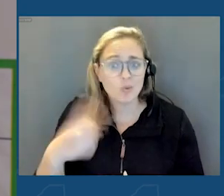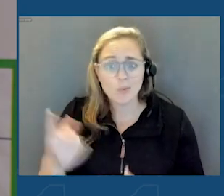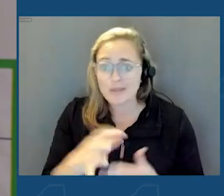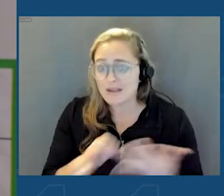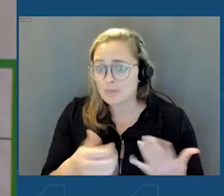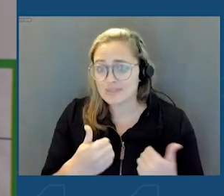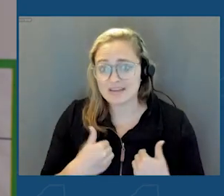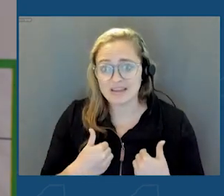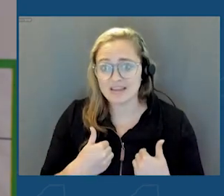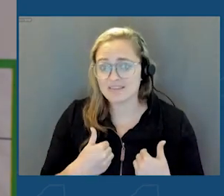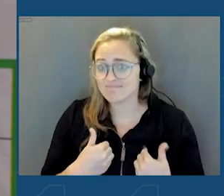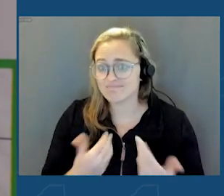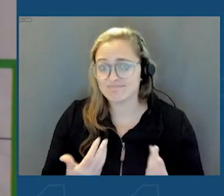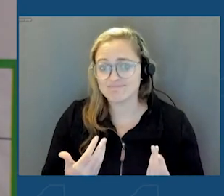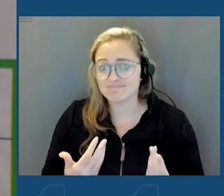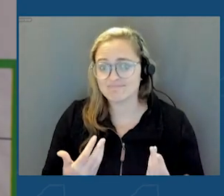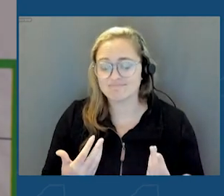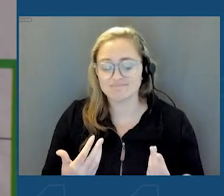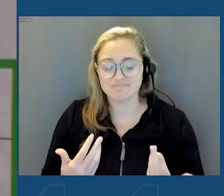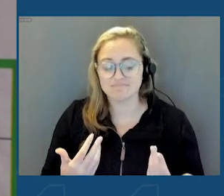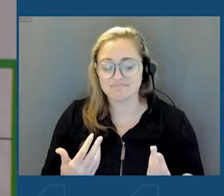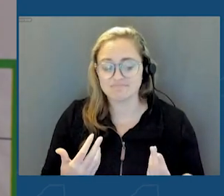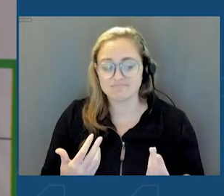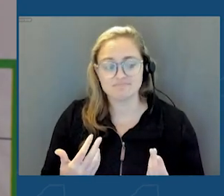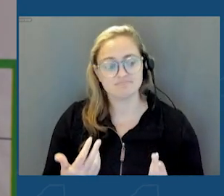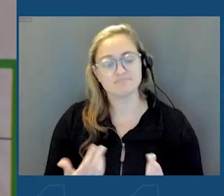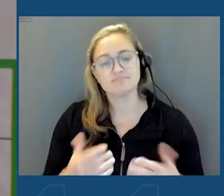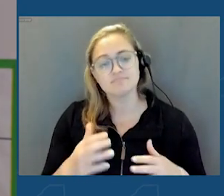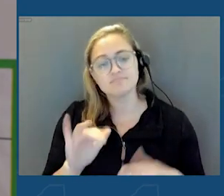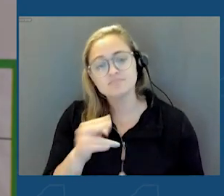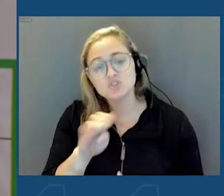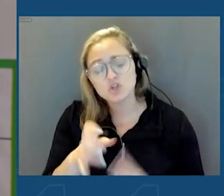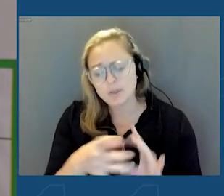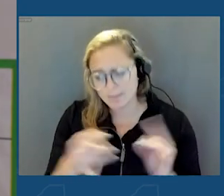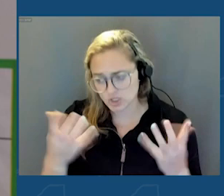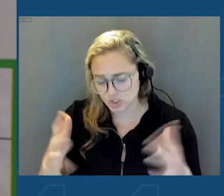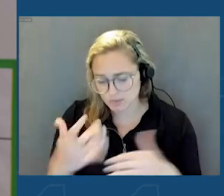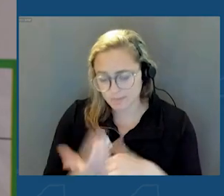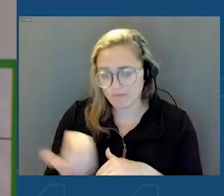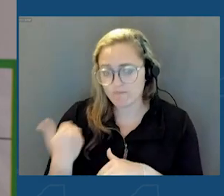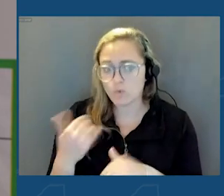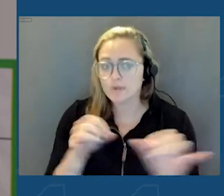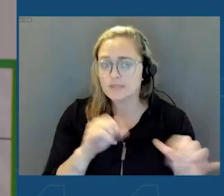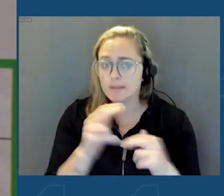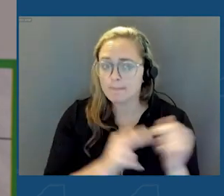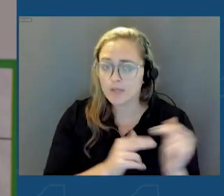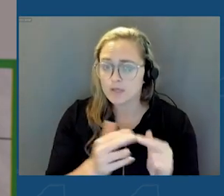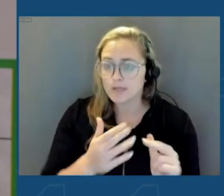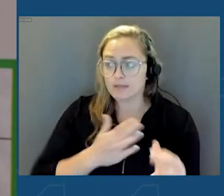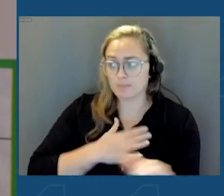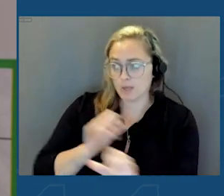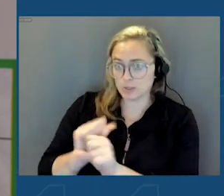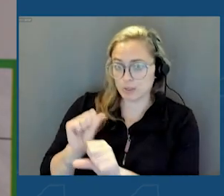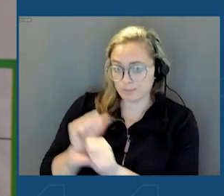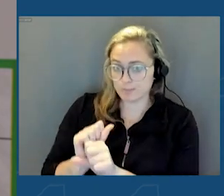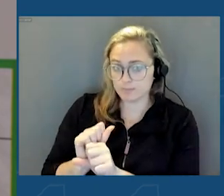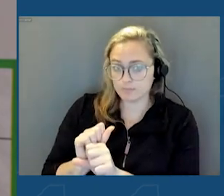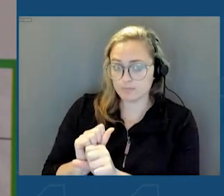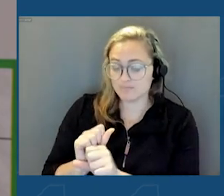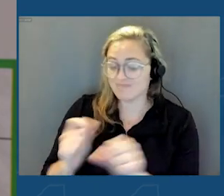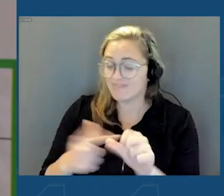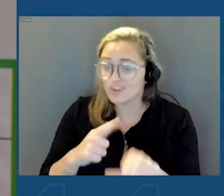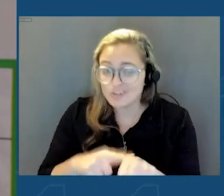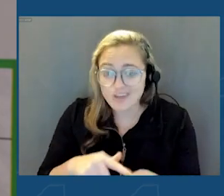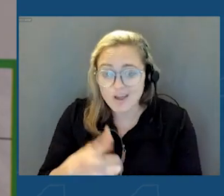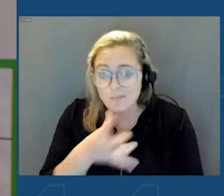made any sense. As Charlie said earlier, Vivvi is in the same building as my employer, and for a first-time mom, it really